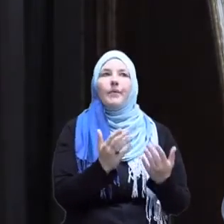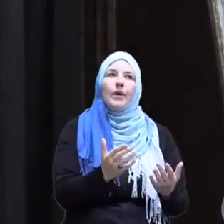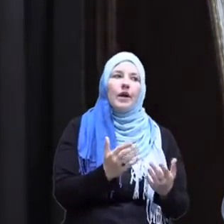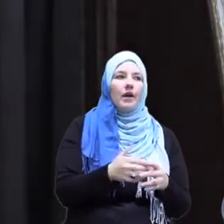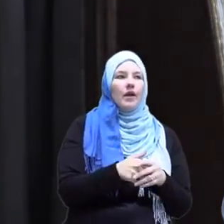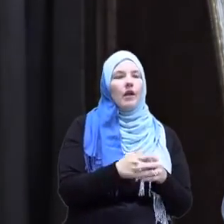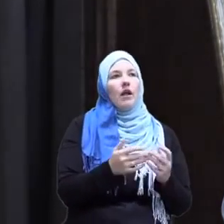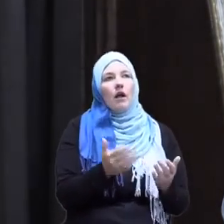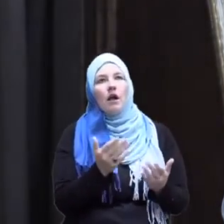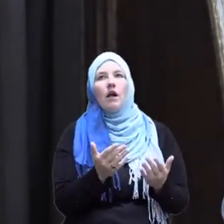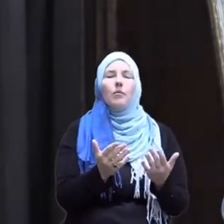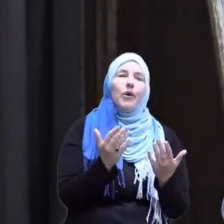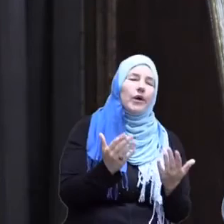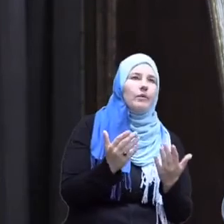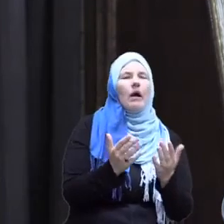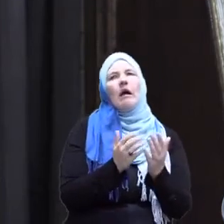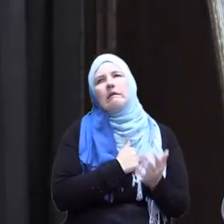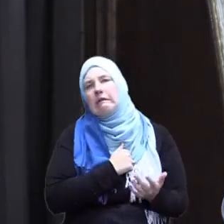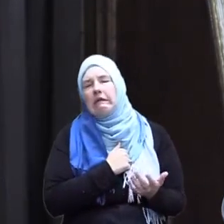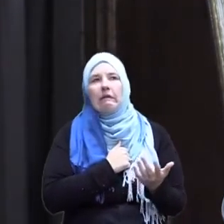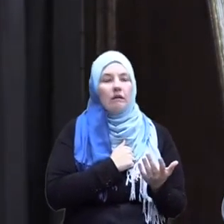this prayer be accepted?